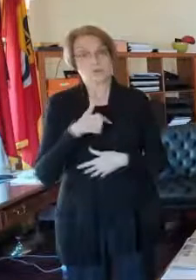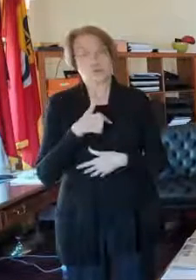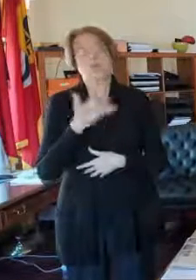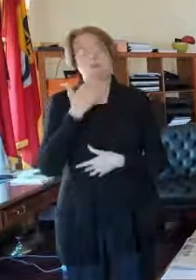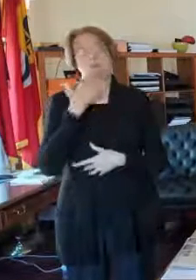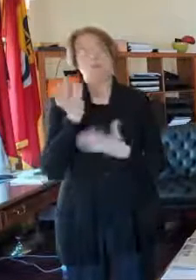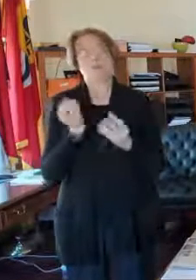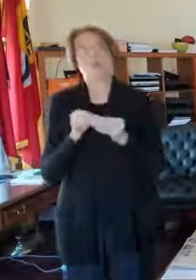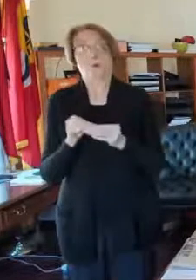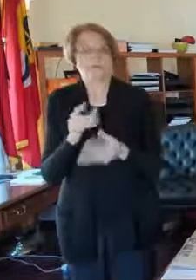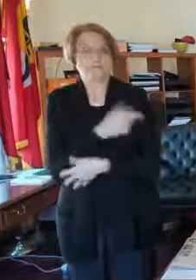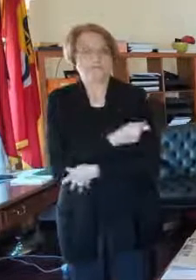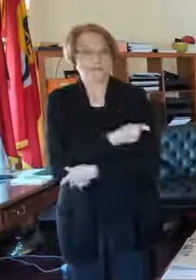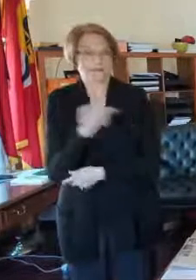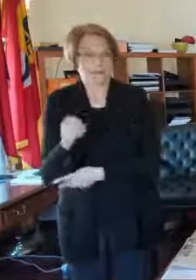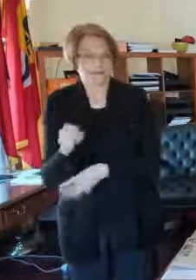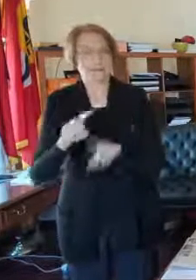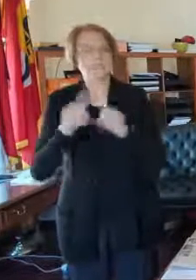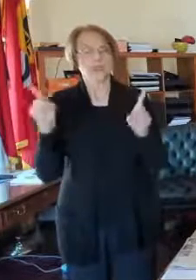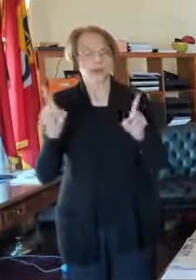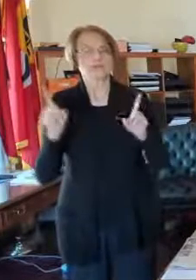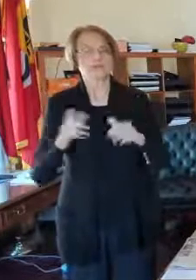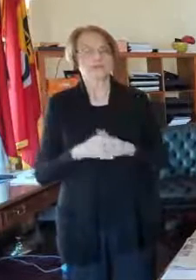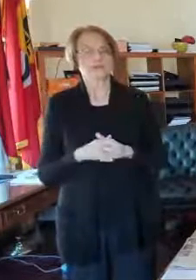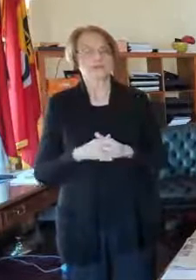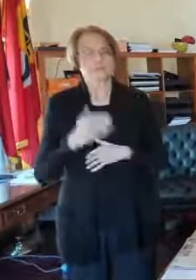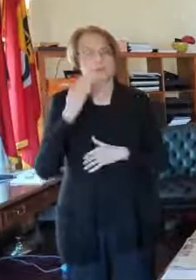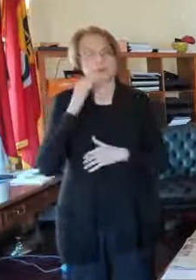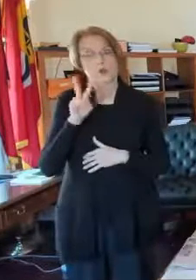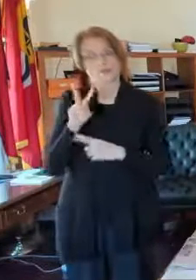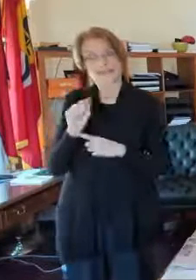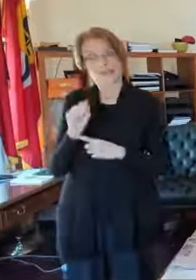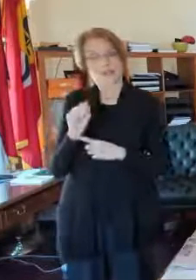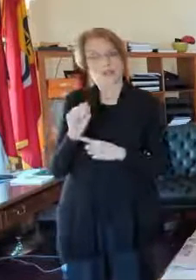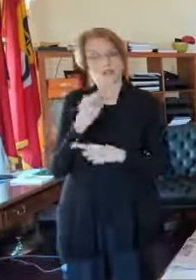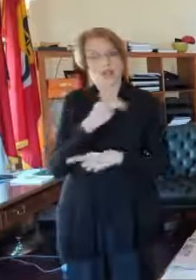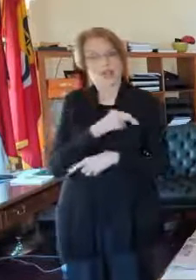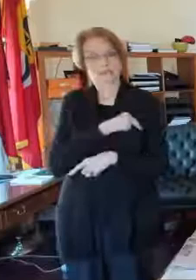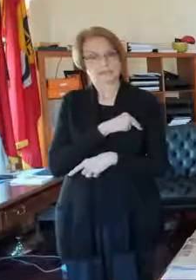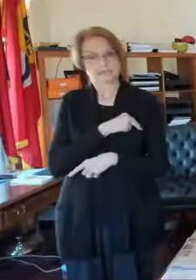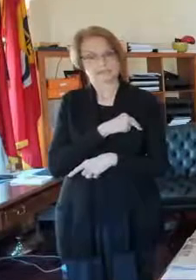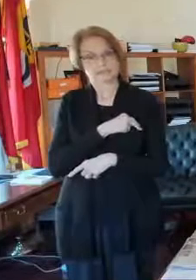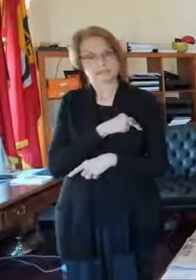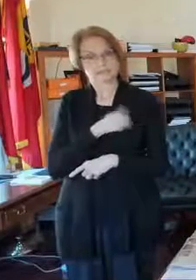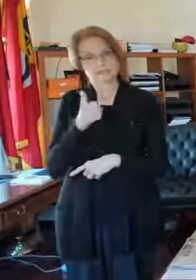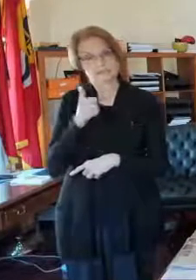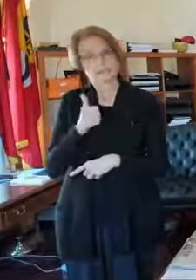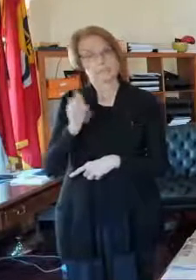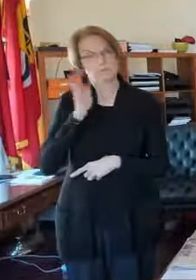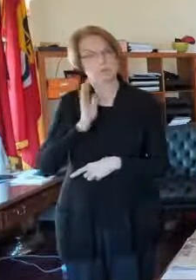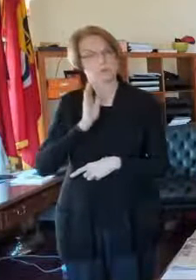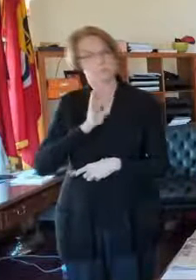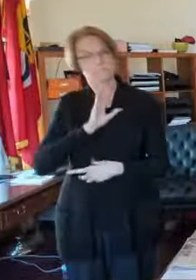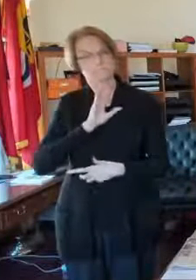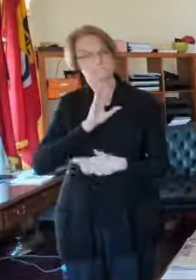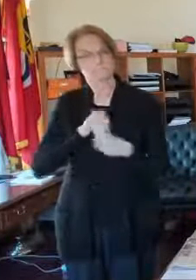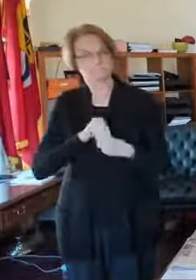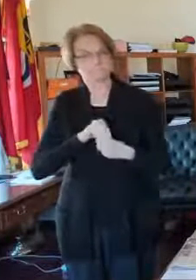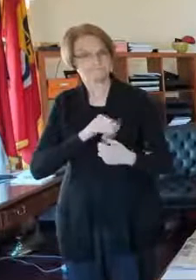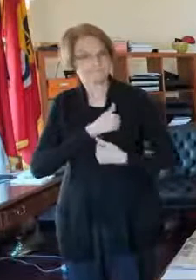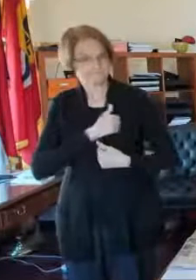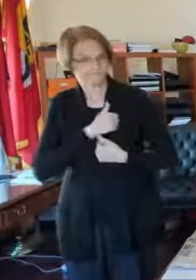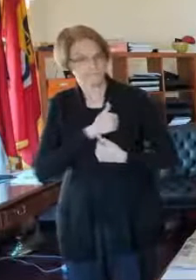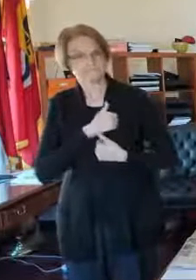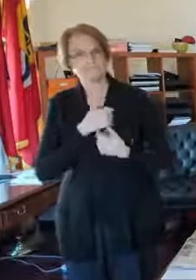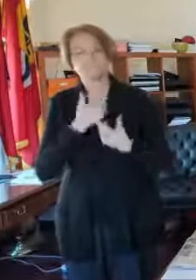would like, but we know that the VA, for example, anyone who's a veteran who's over 65 or with an